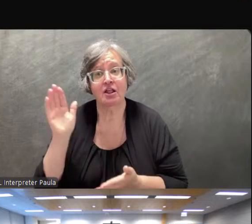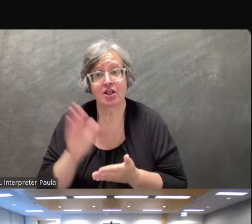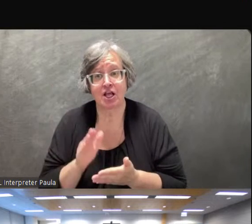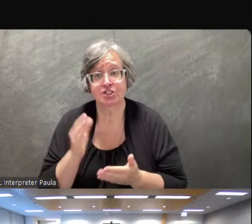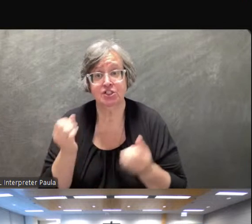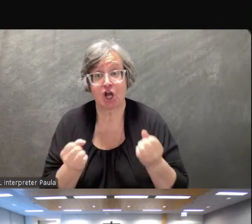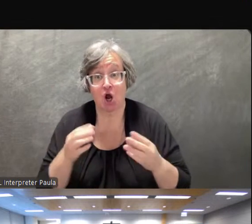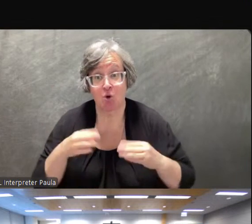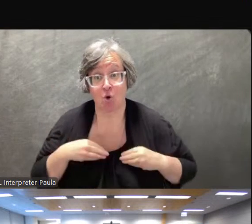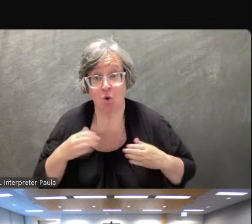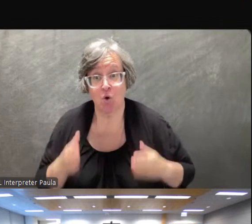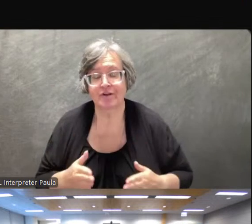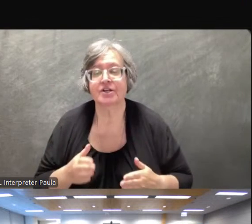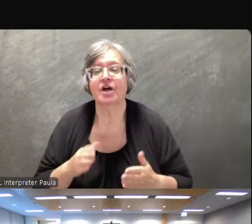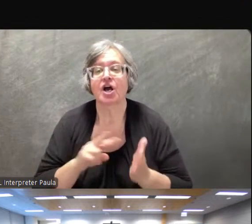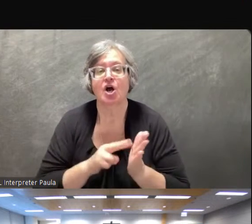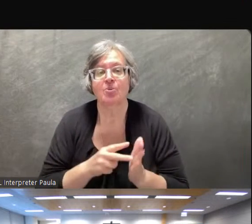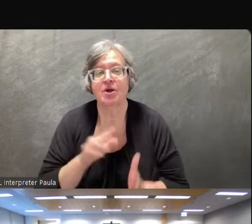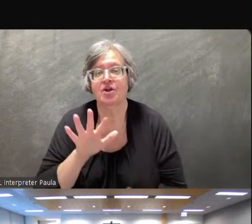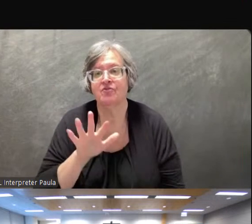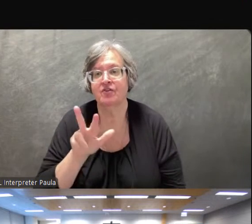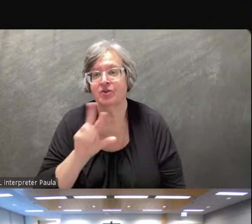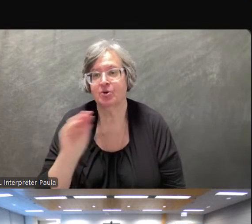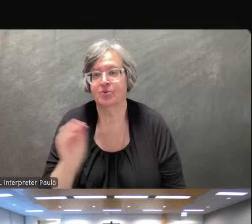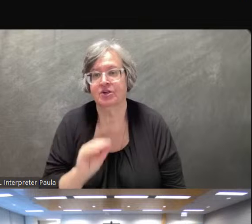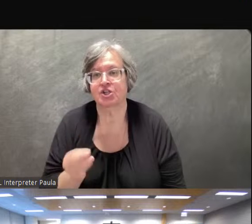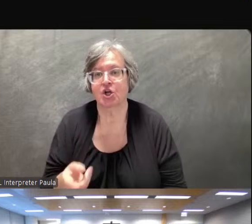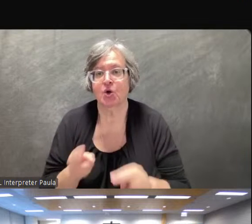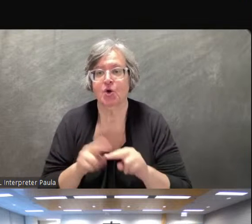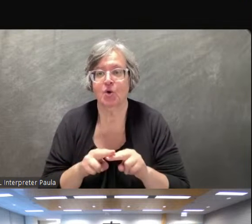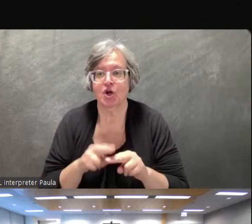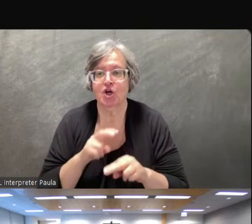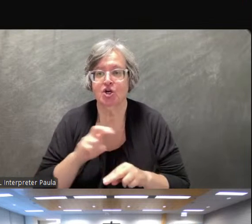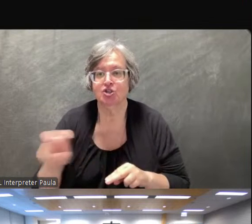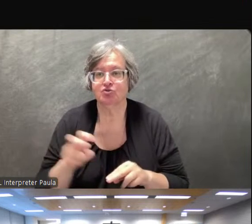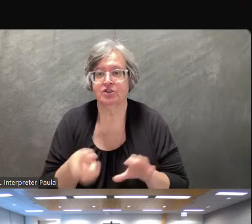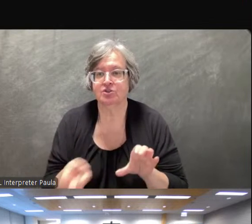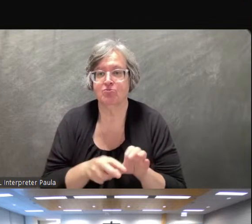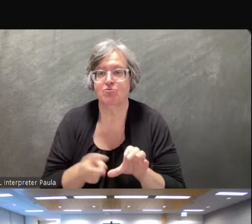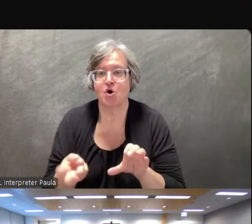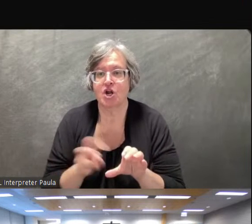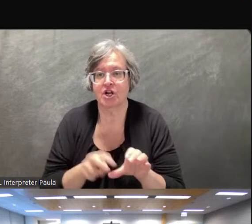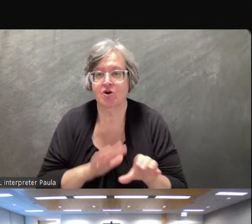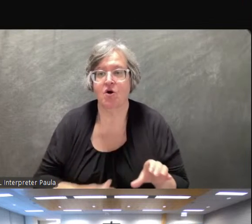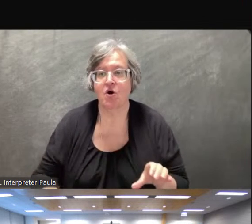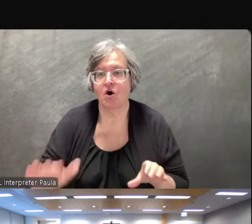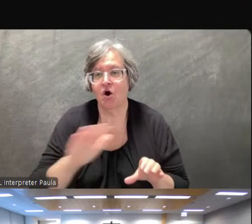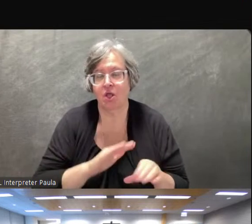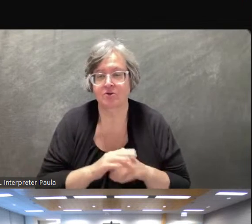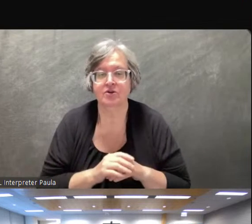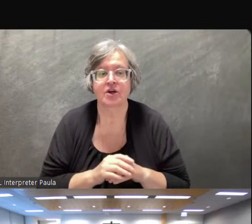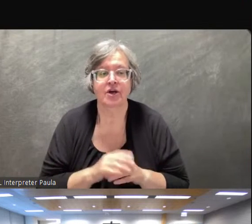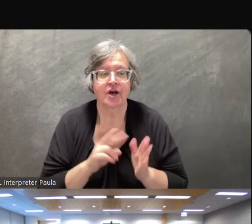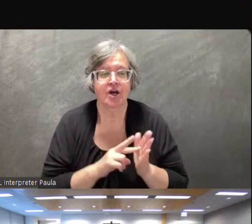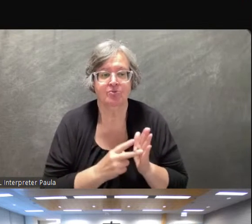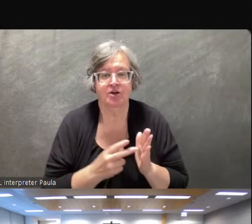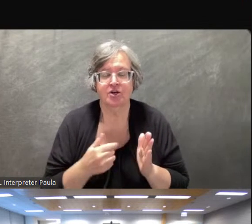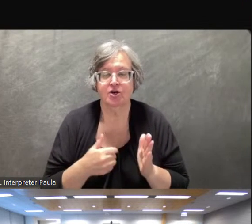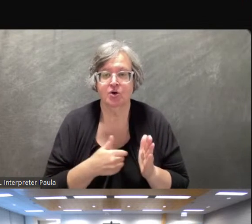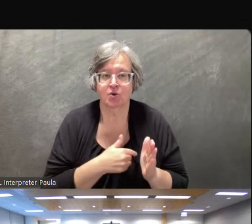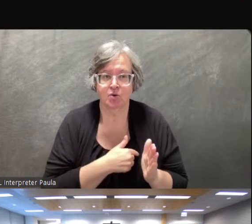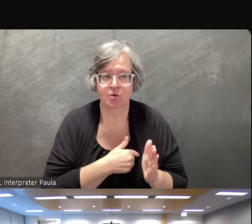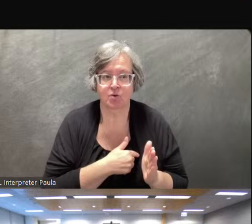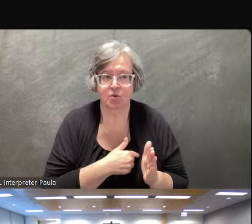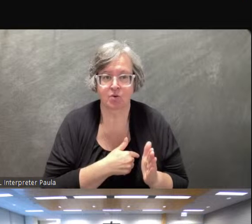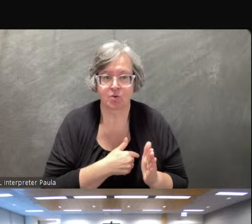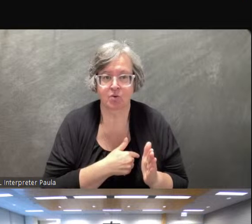are looking at about a 53% increase in transit boarding throughout the region. What that means is that now we're flipping the